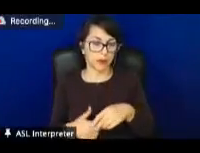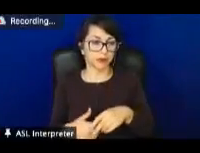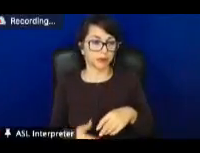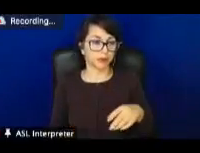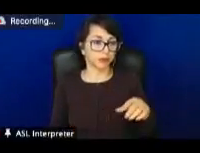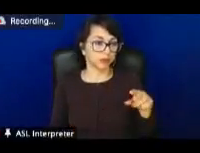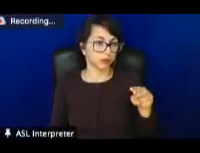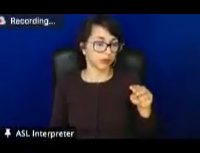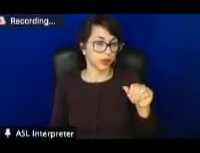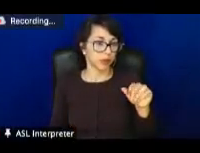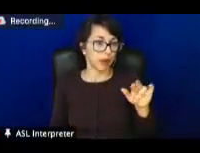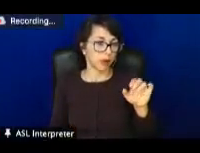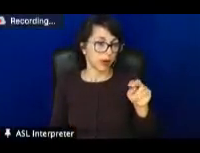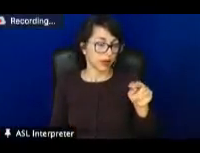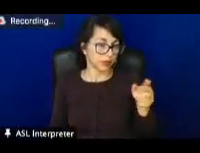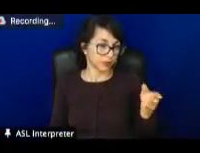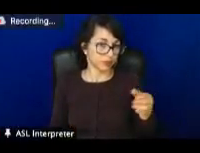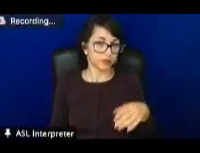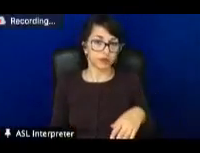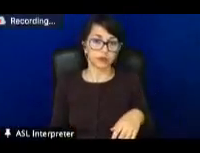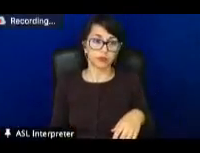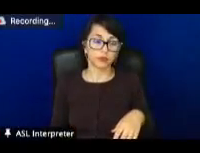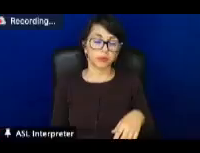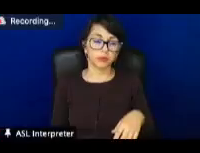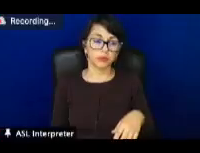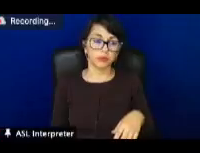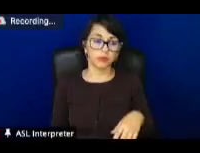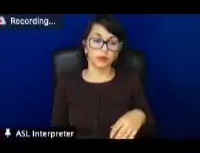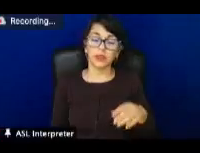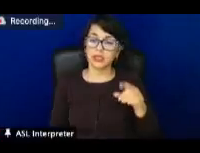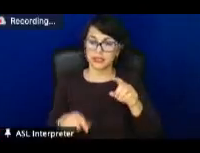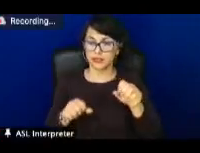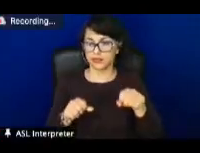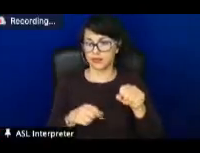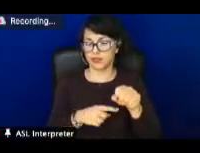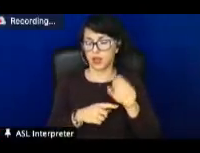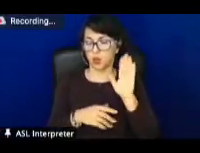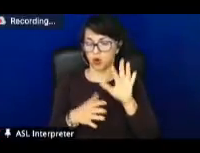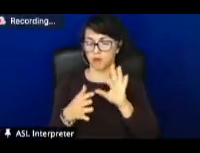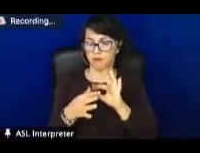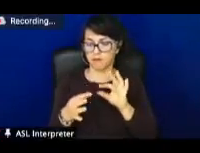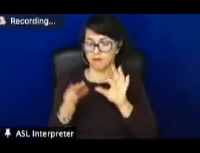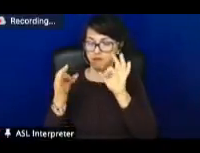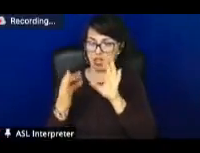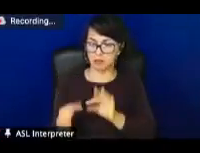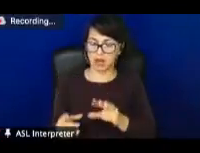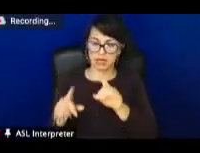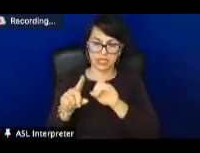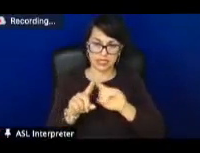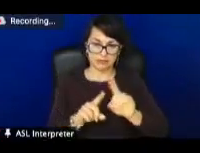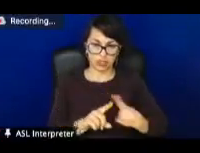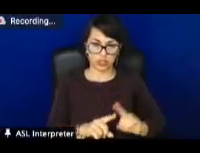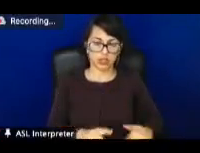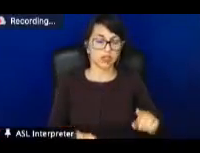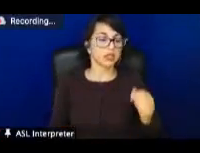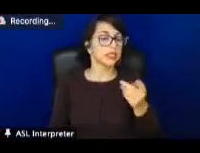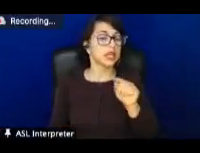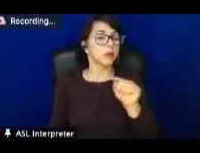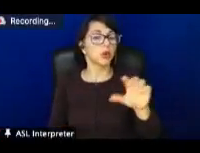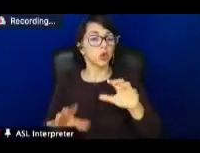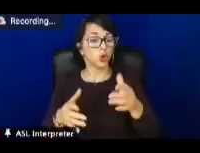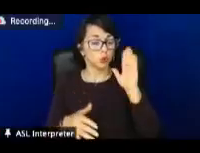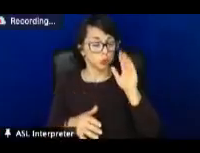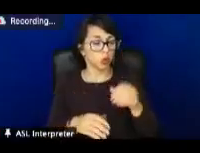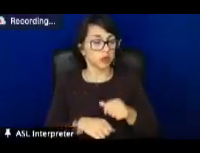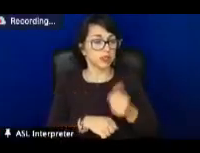past is any lesson, you'll be getting feedback in a number of forms. Some groups are going to submit statewide maps. Others are